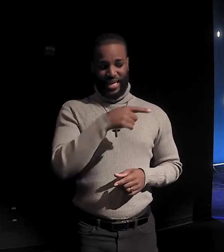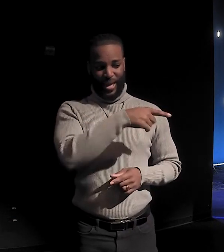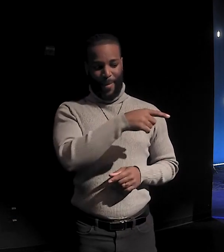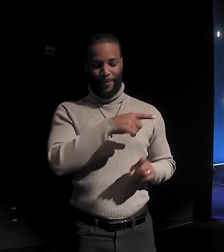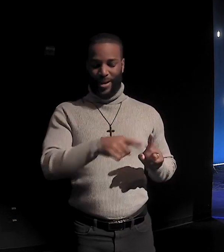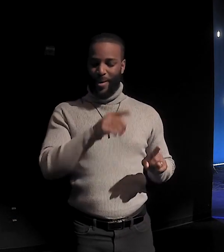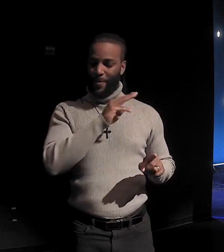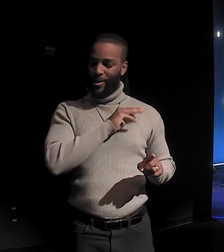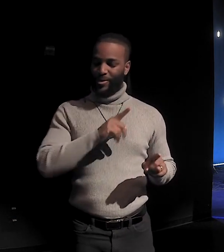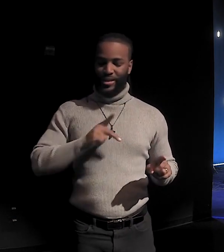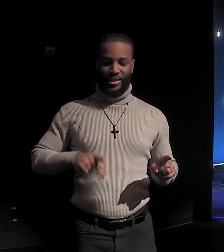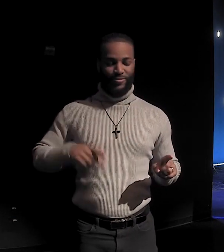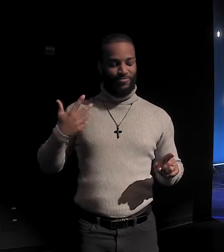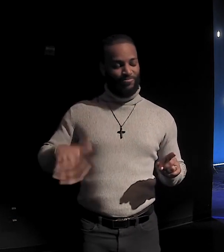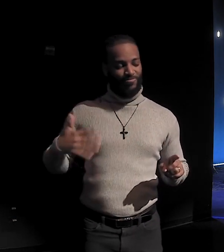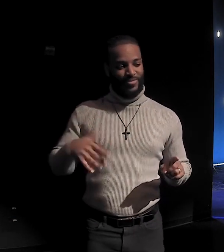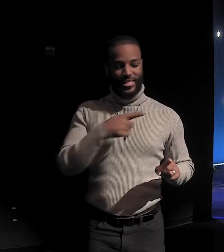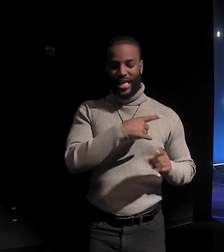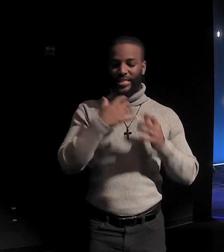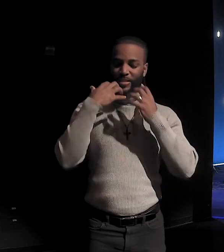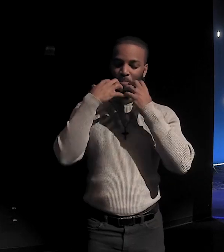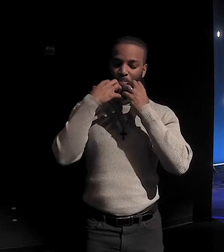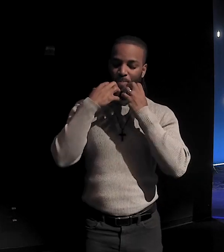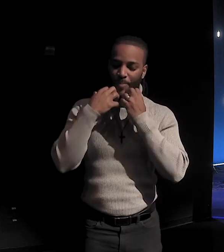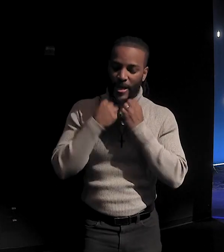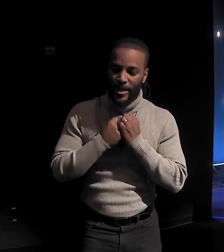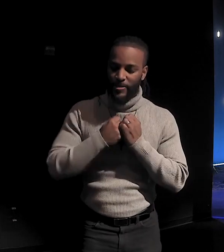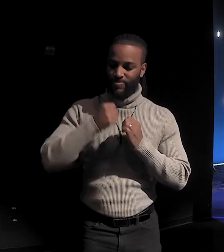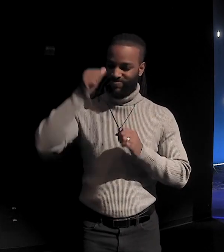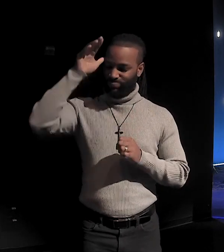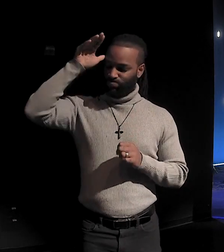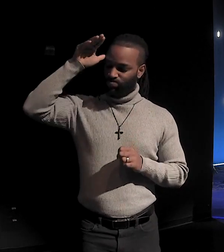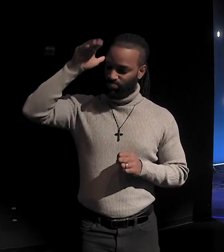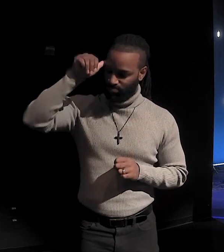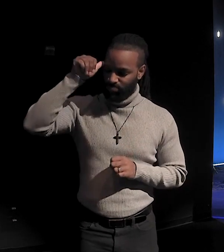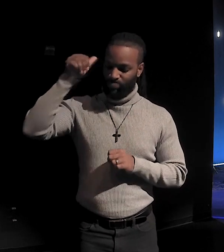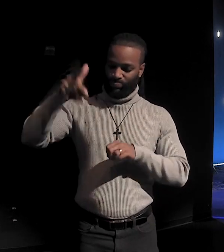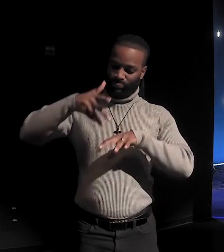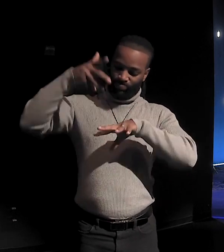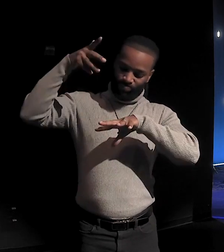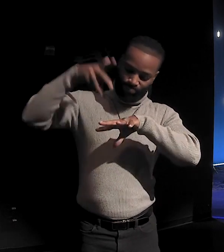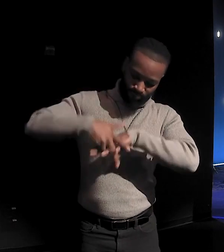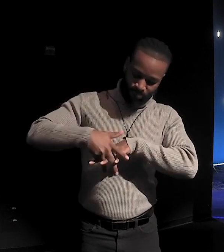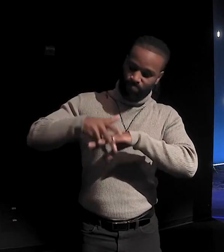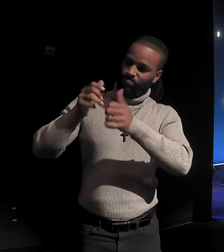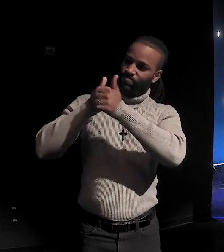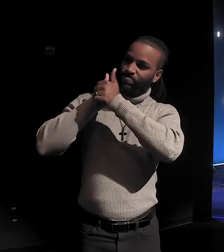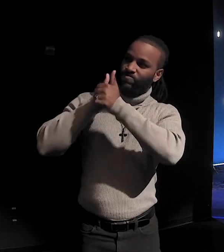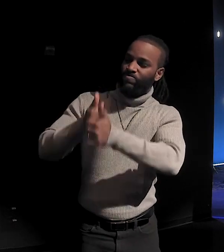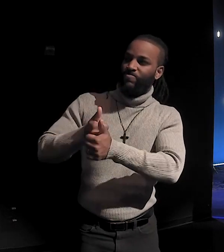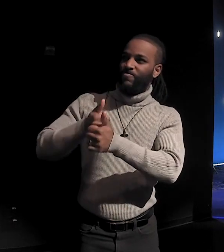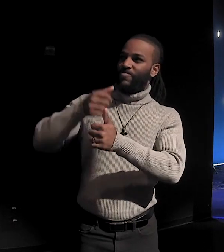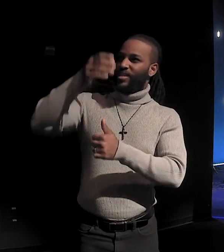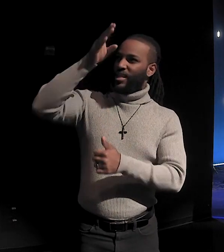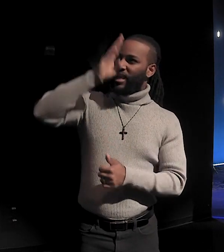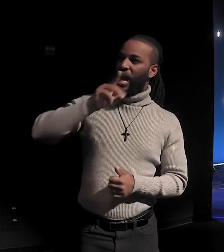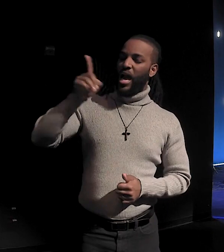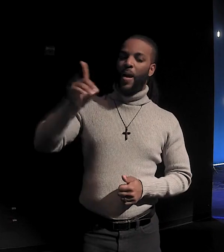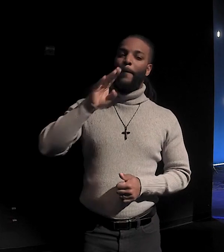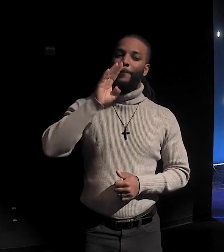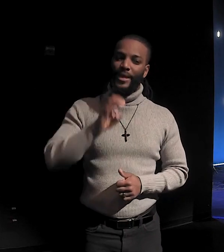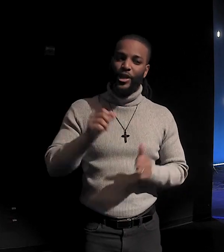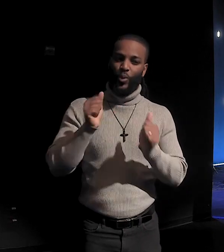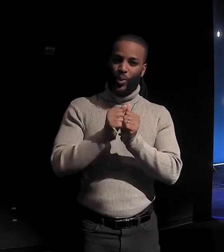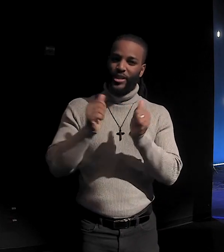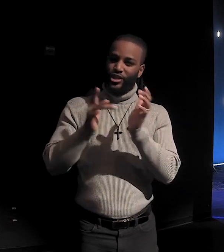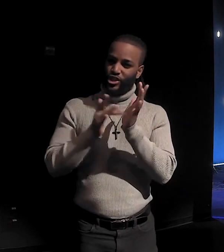this passionate resolve that was rooted, that was based in being with Jesus